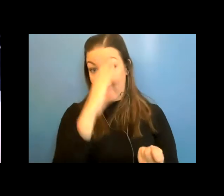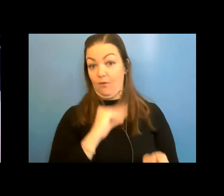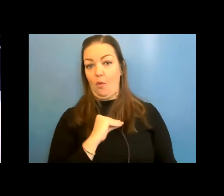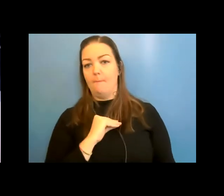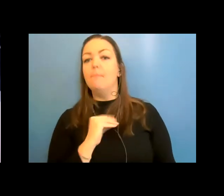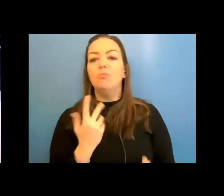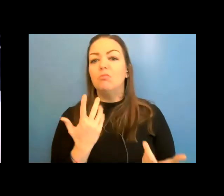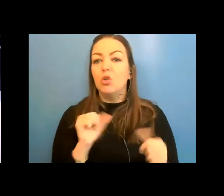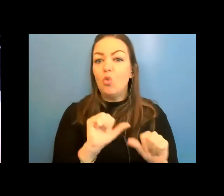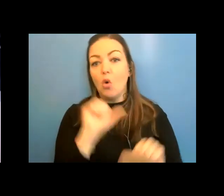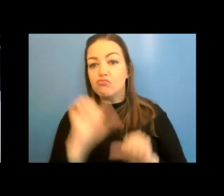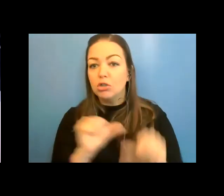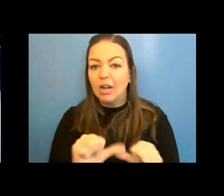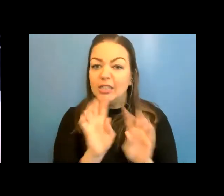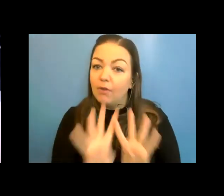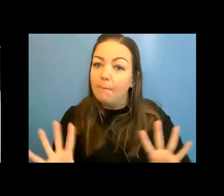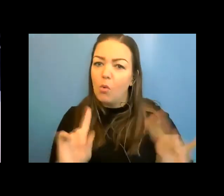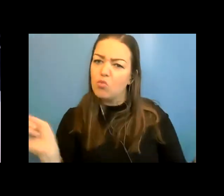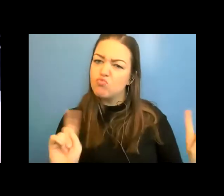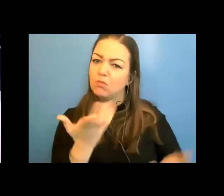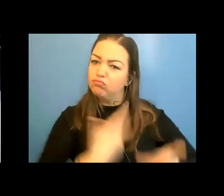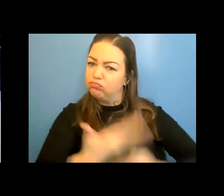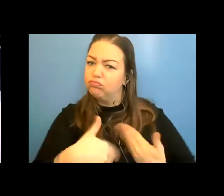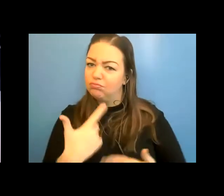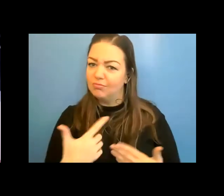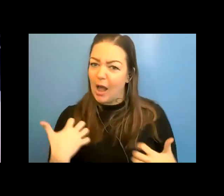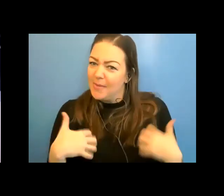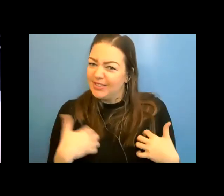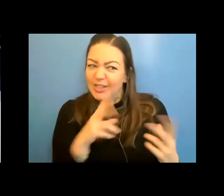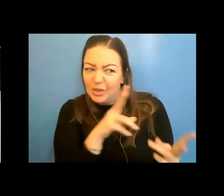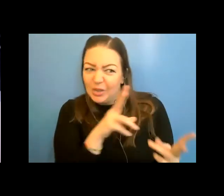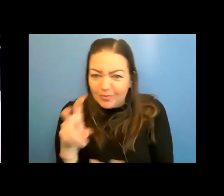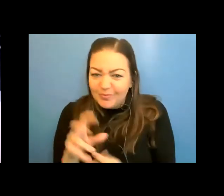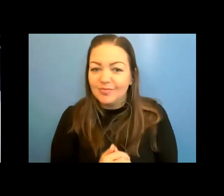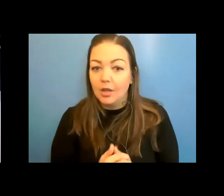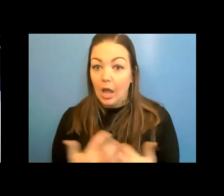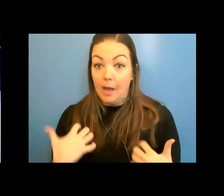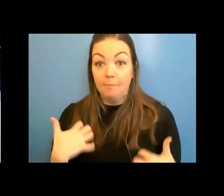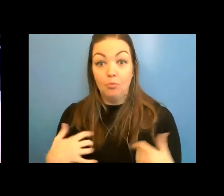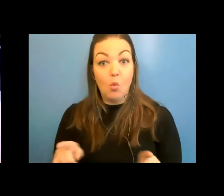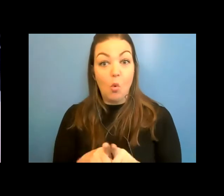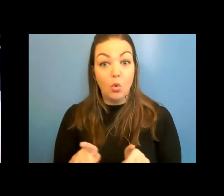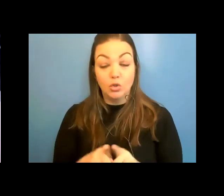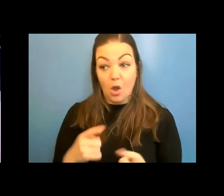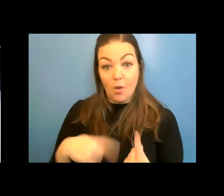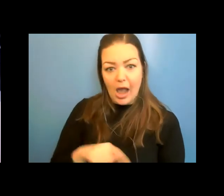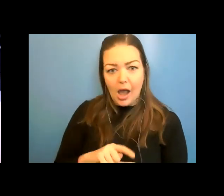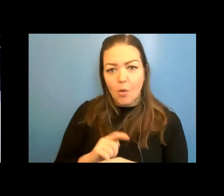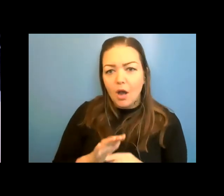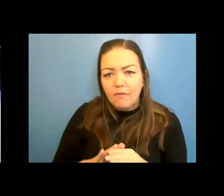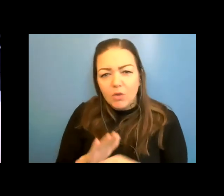with us. I am so excited for all the ripples of change that Unlimited can create in the sector, nationally,